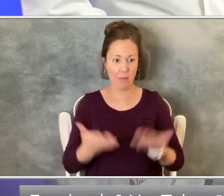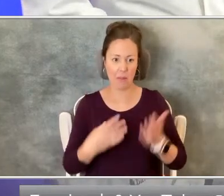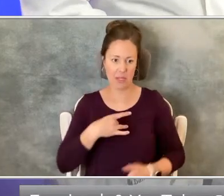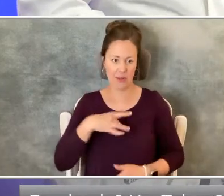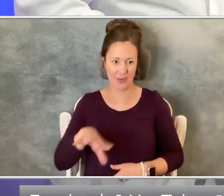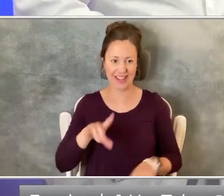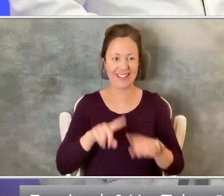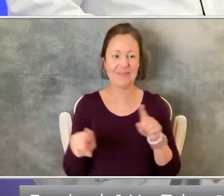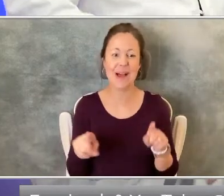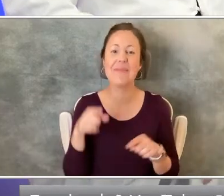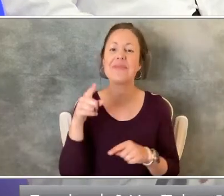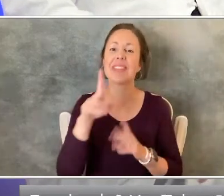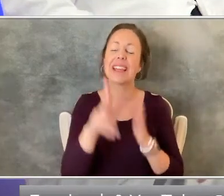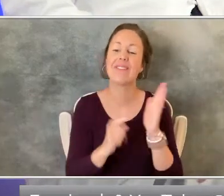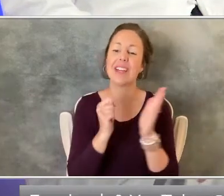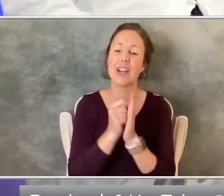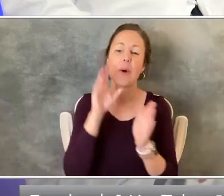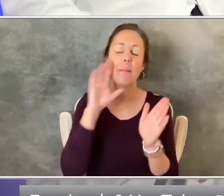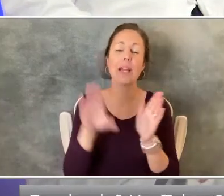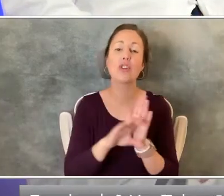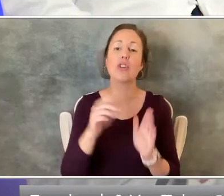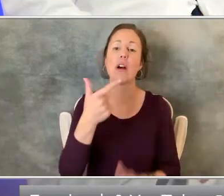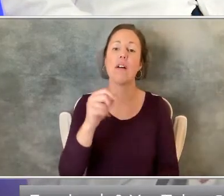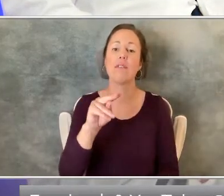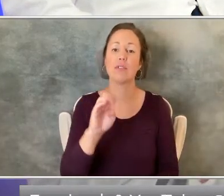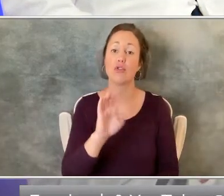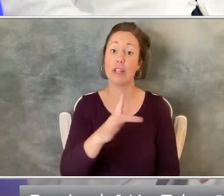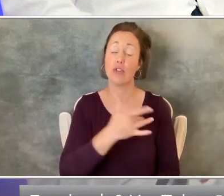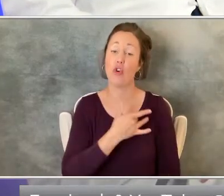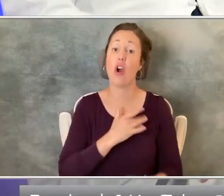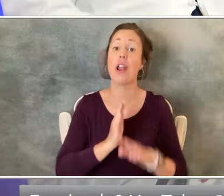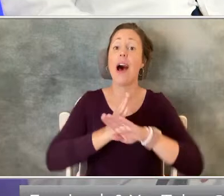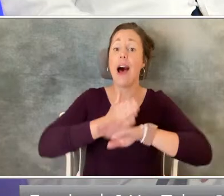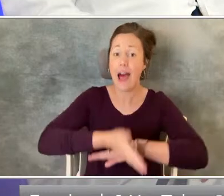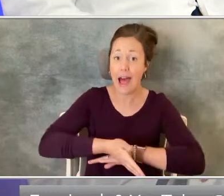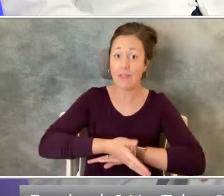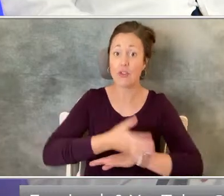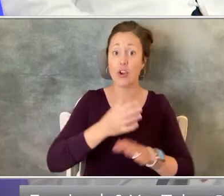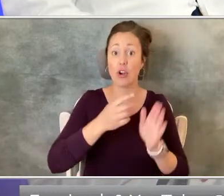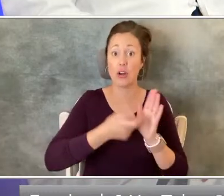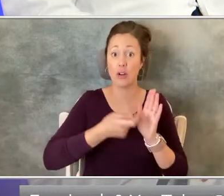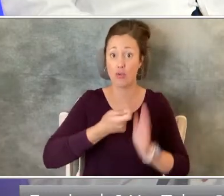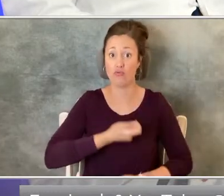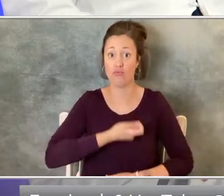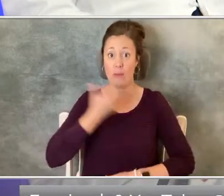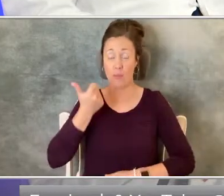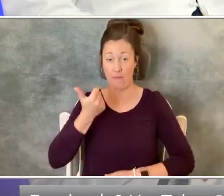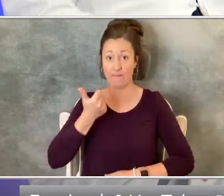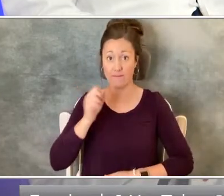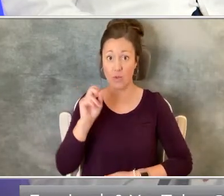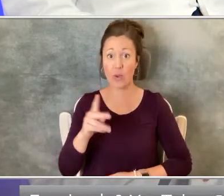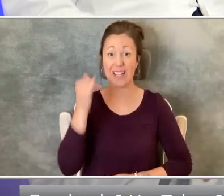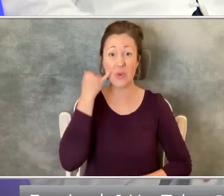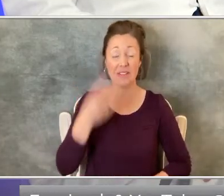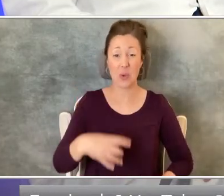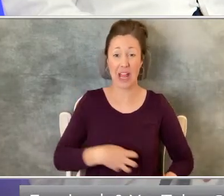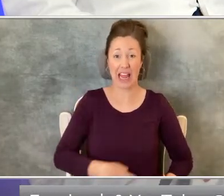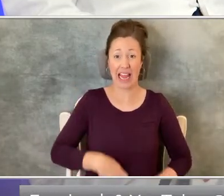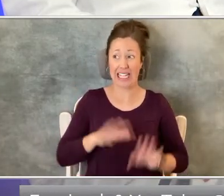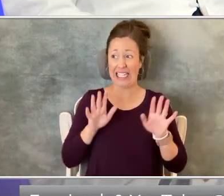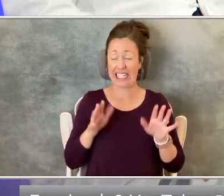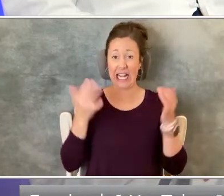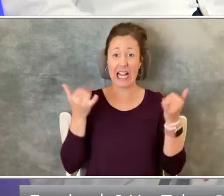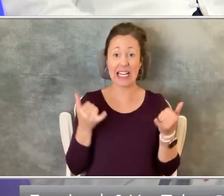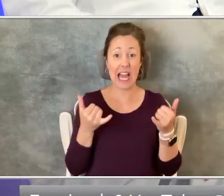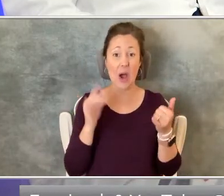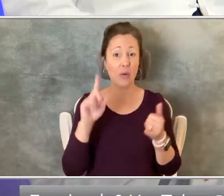are videos and pictures of Gene's heart after it was removed from his body. So if you're squeamish, now would be a good time to just listen